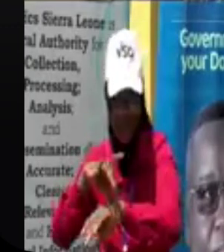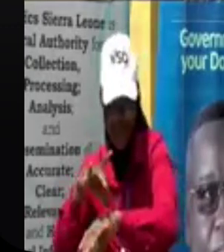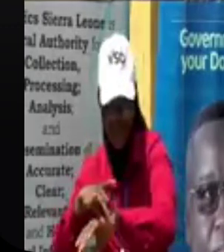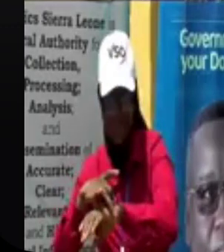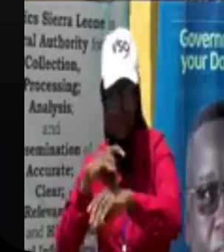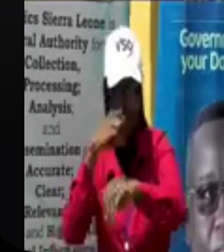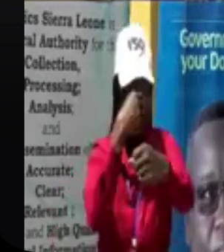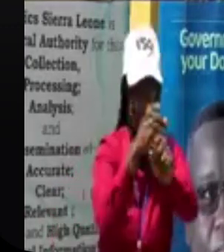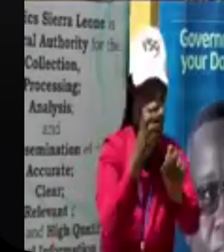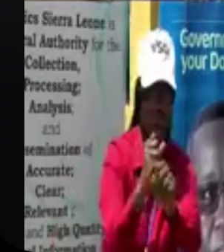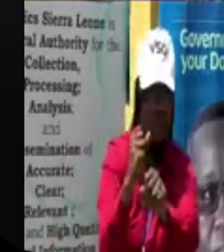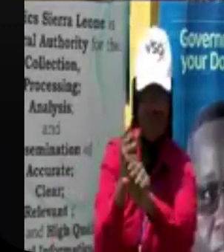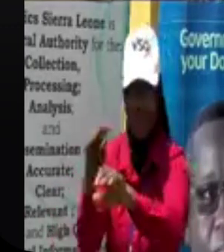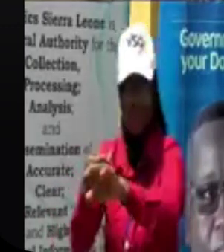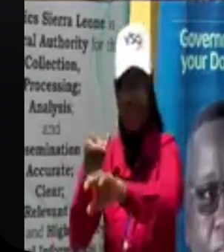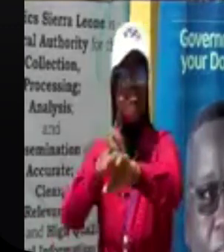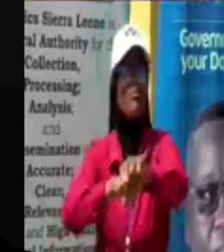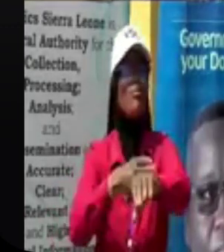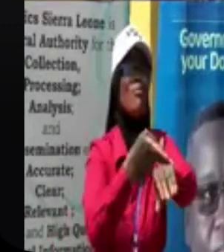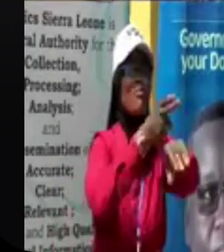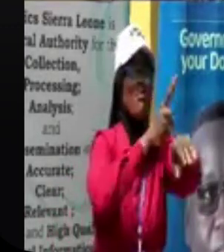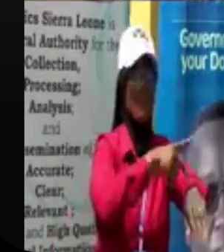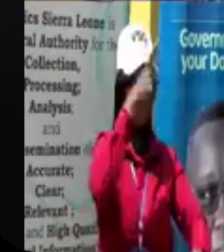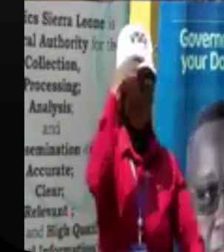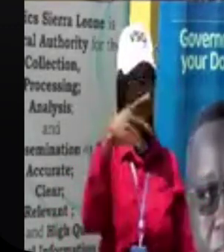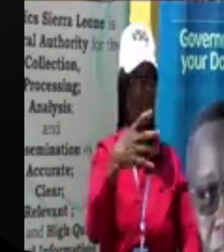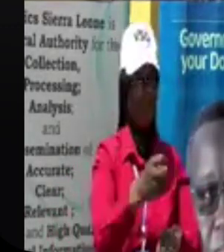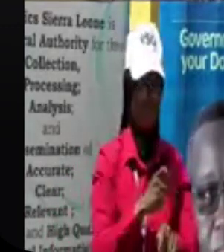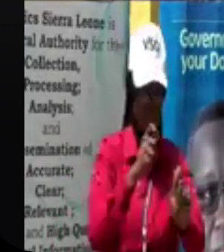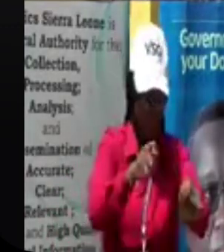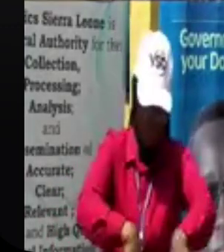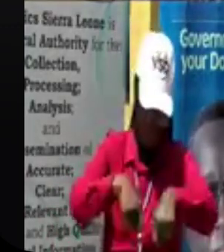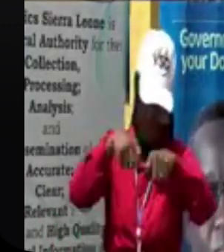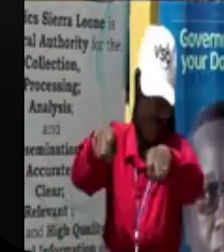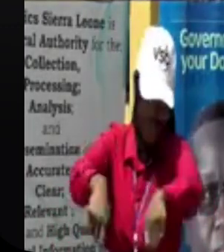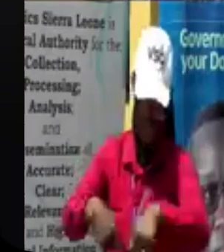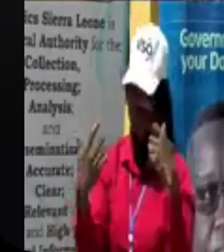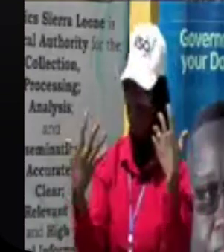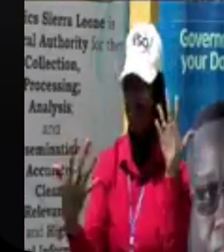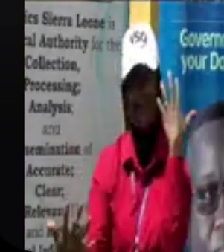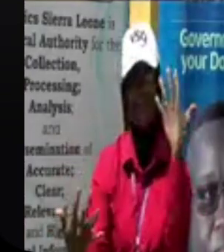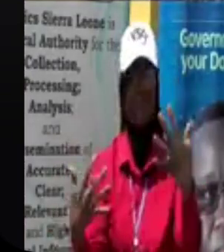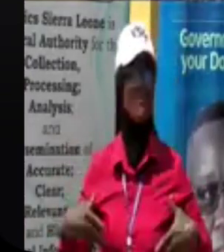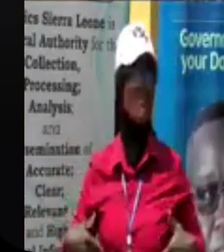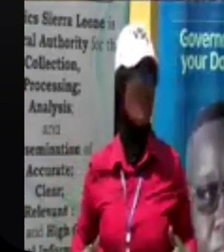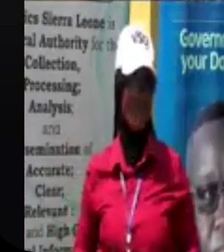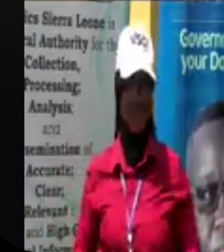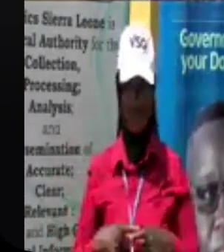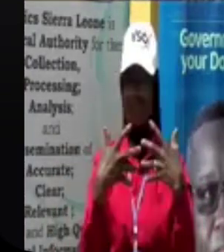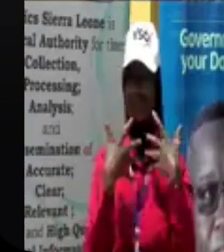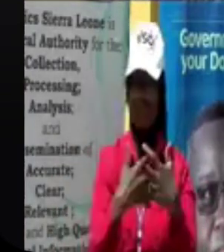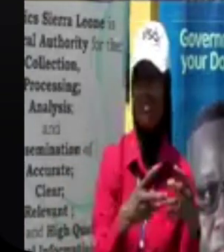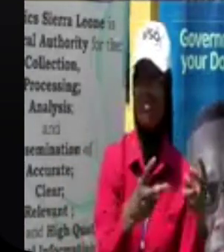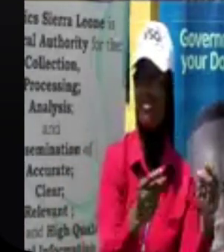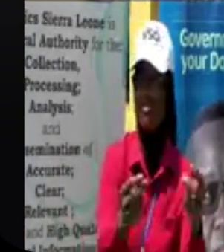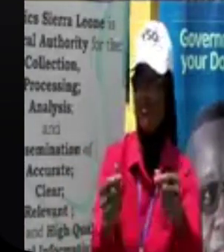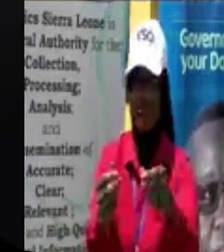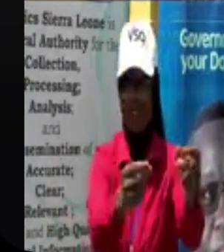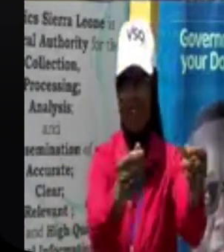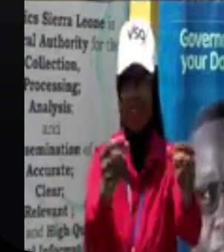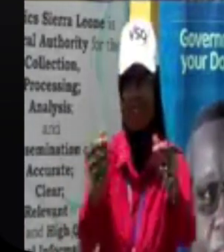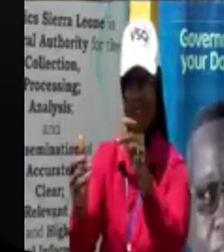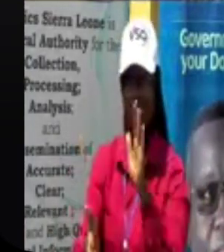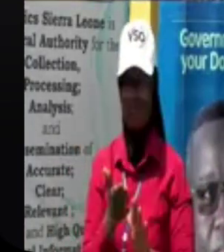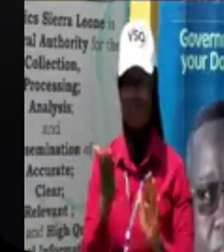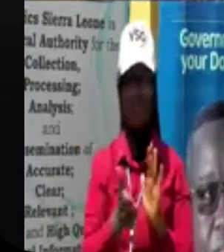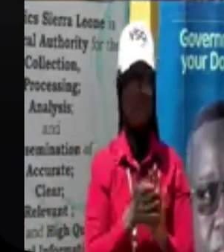cultivation, for increase the land. Because if you take whole day you go there, with farm machine, you go able to plow 10